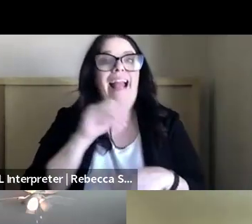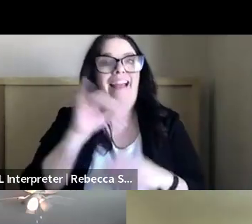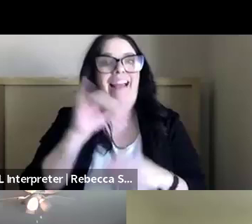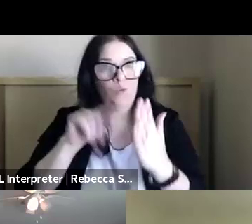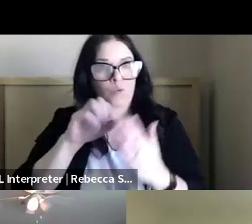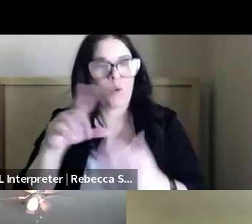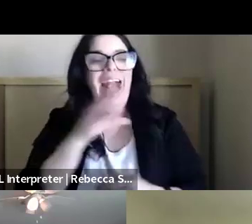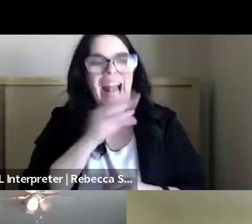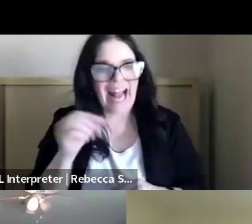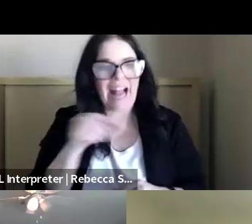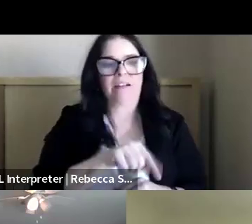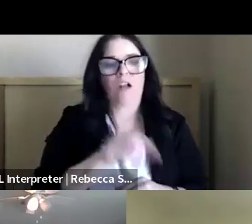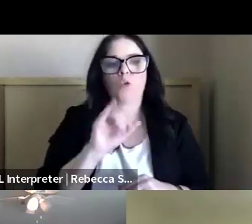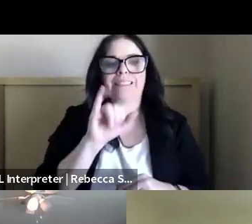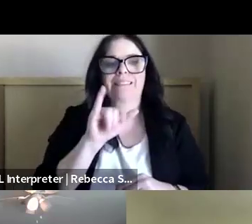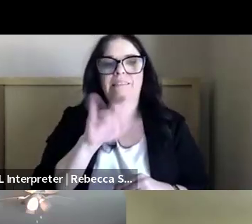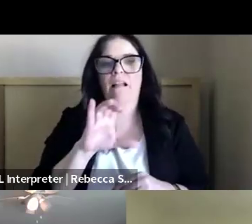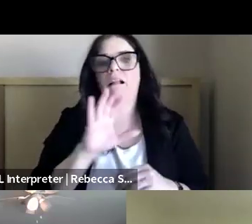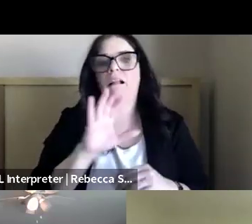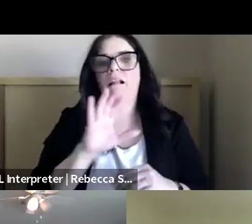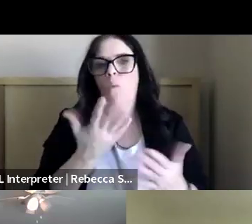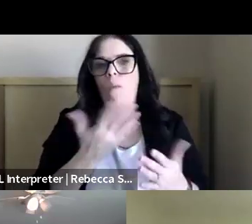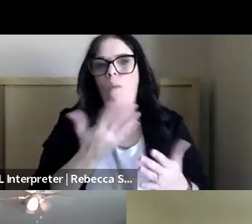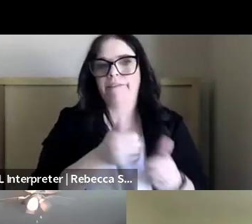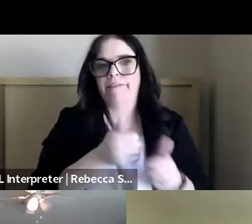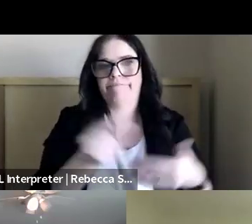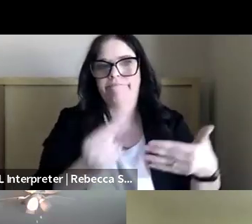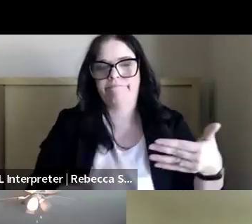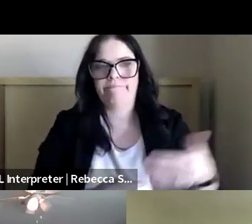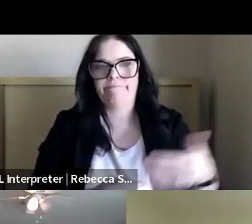SILC indicators. So with that,